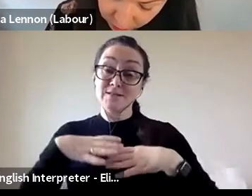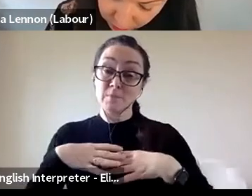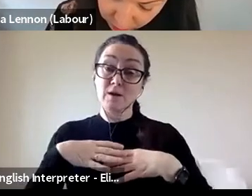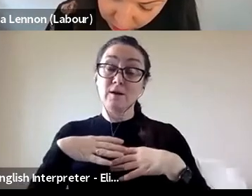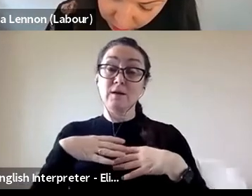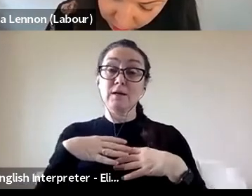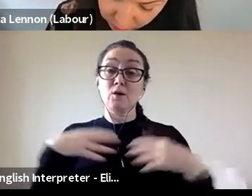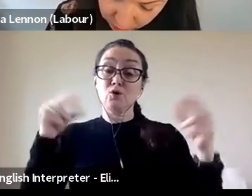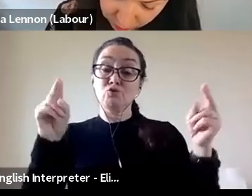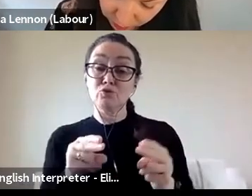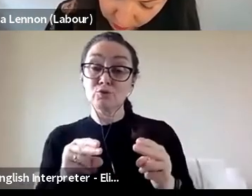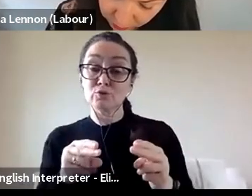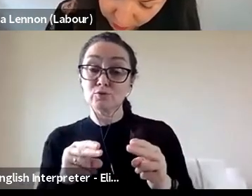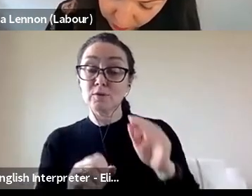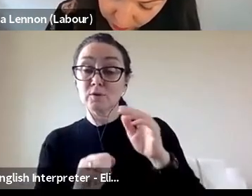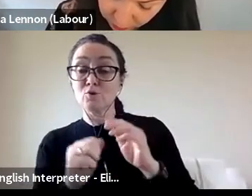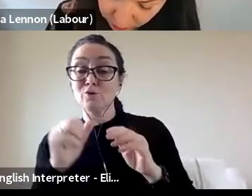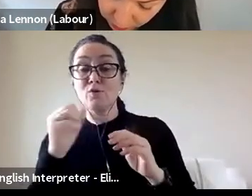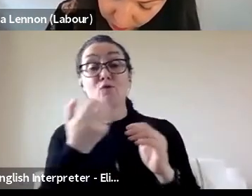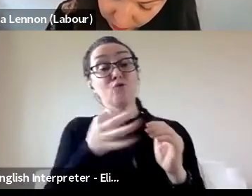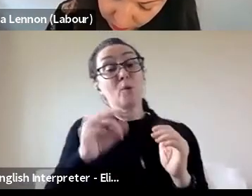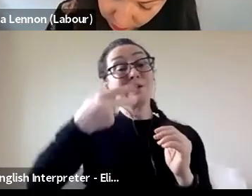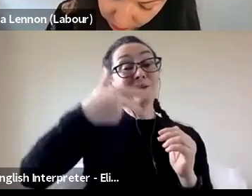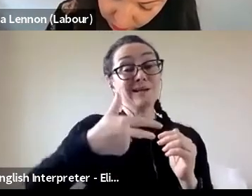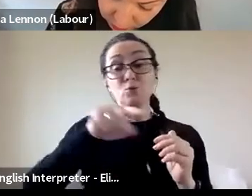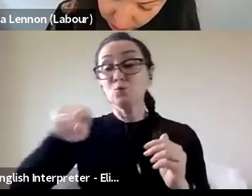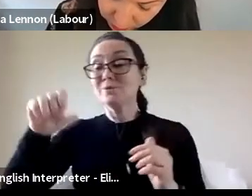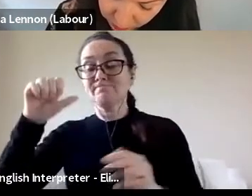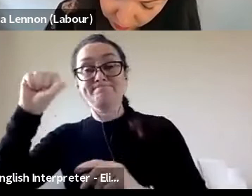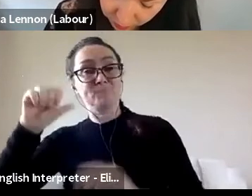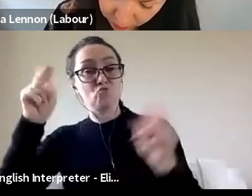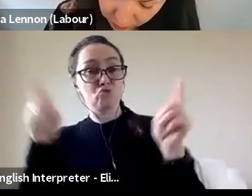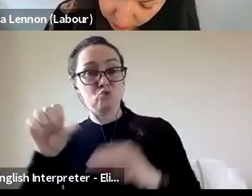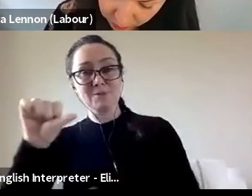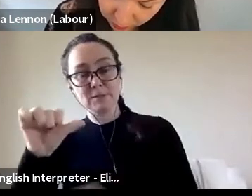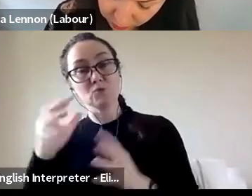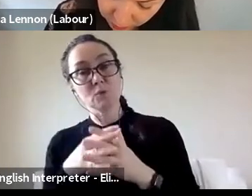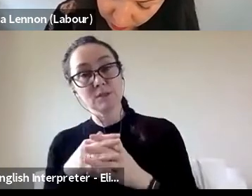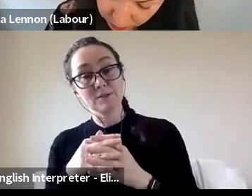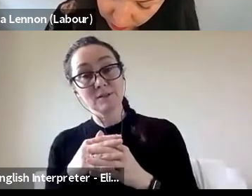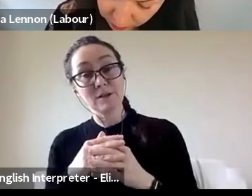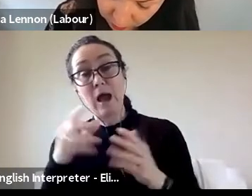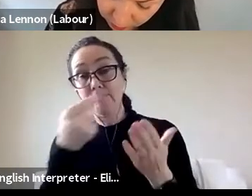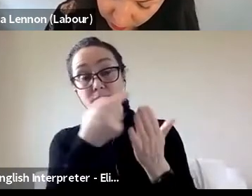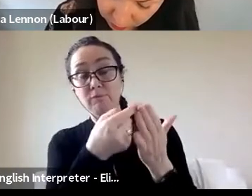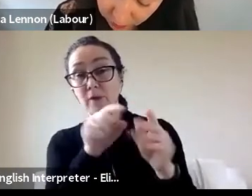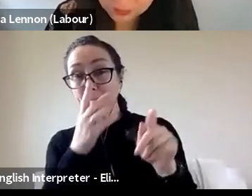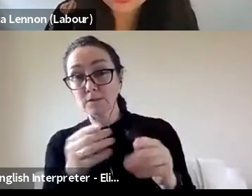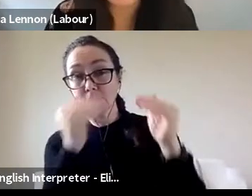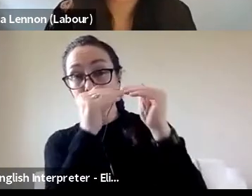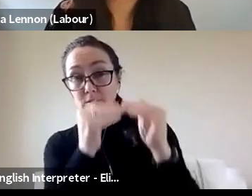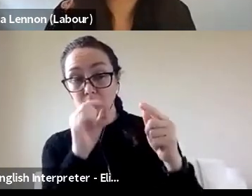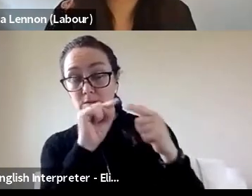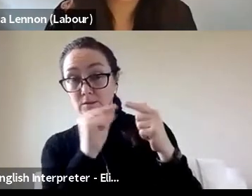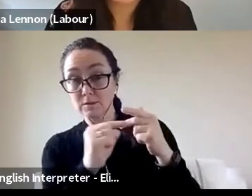from 8 weeks to 6 weeks, and also introduces a needs-based selection criteria, where, according to Bernard, literally no